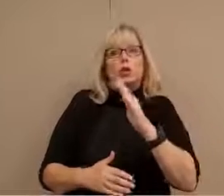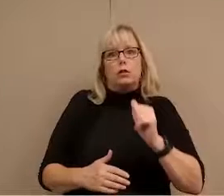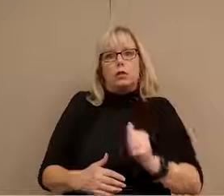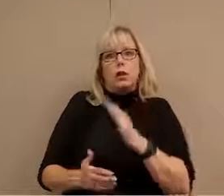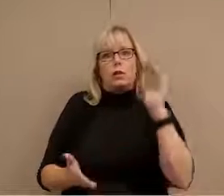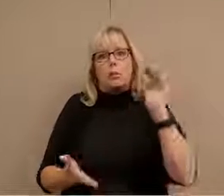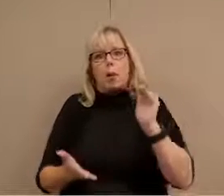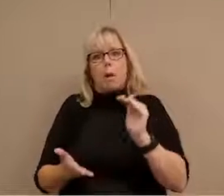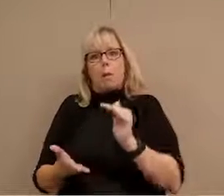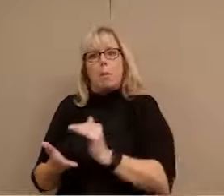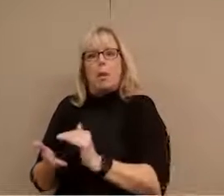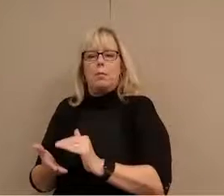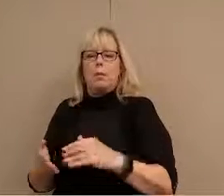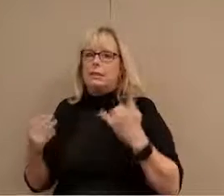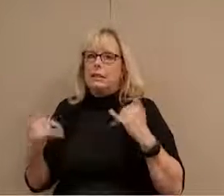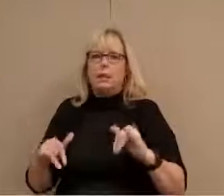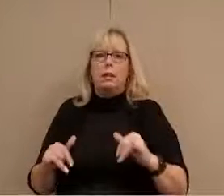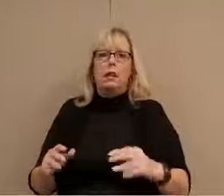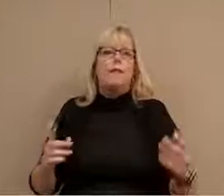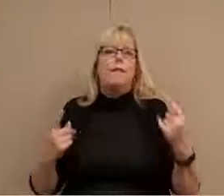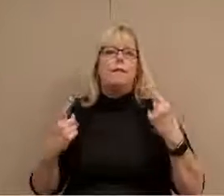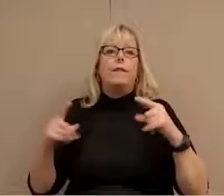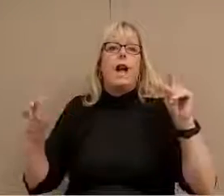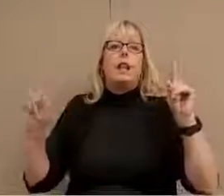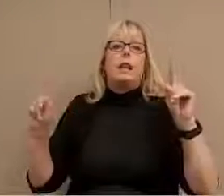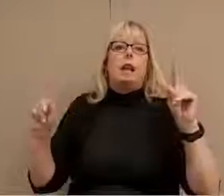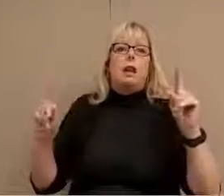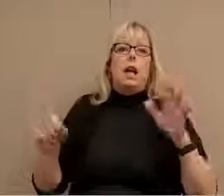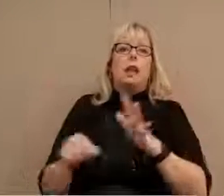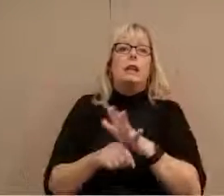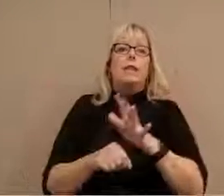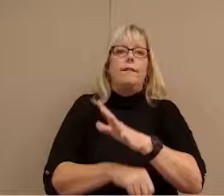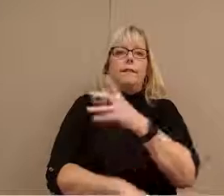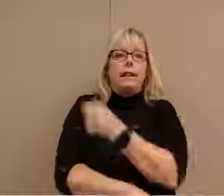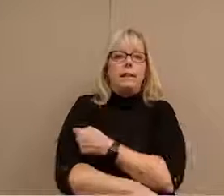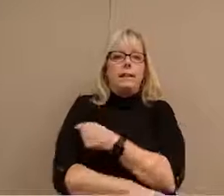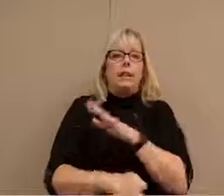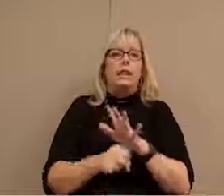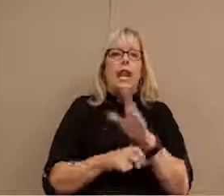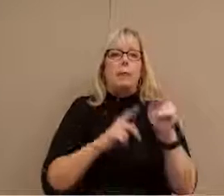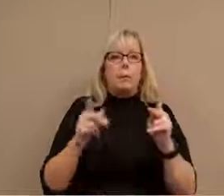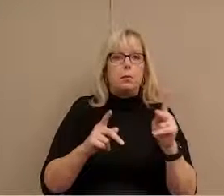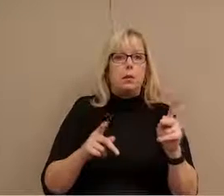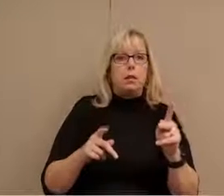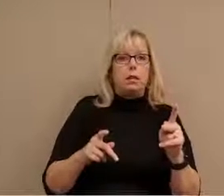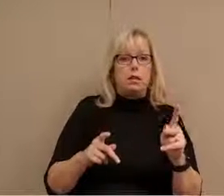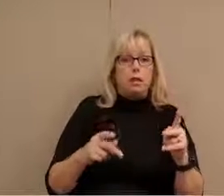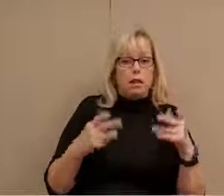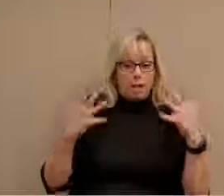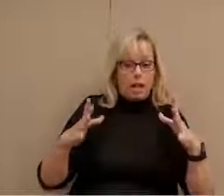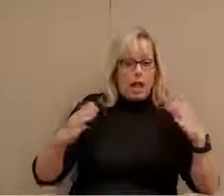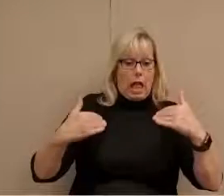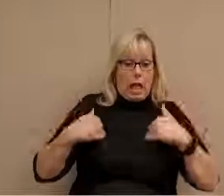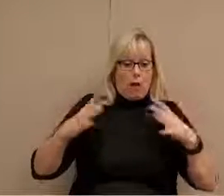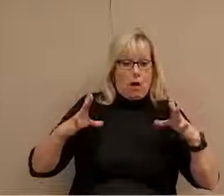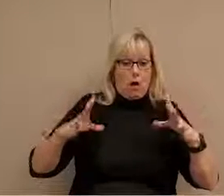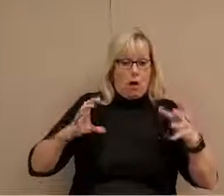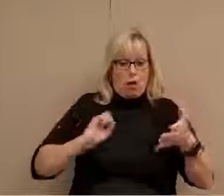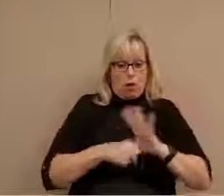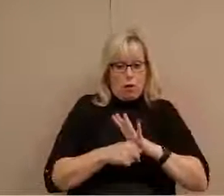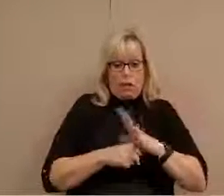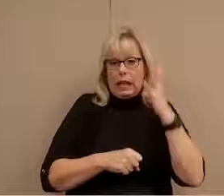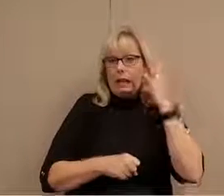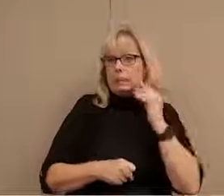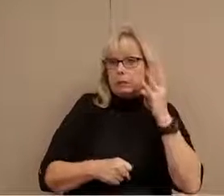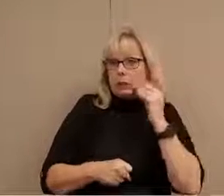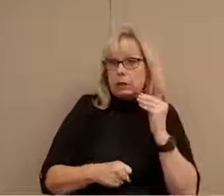of peters out, and we get to a point of enough vaccination and enough people that have had COVID and this and that and experienced